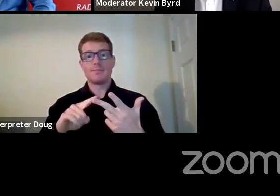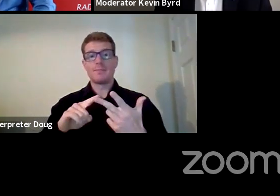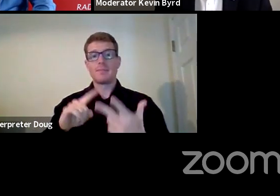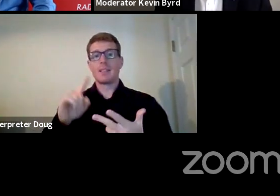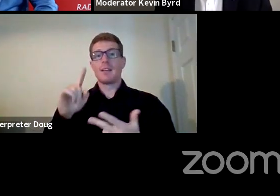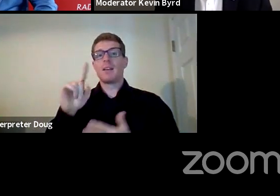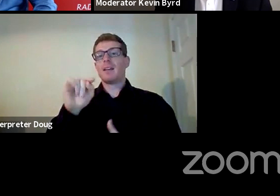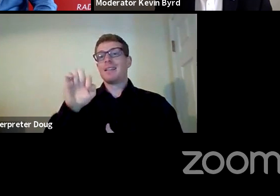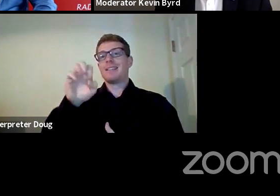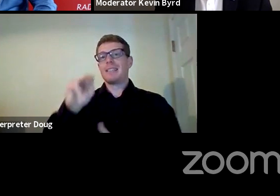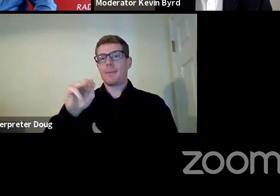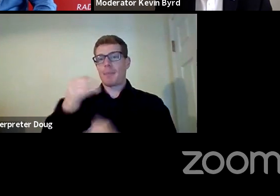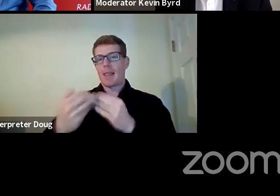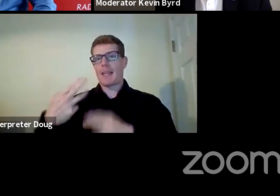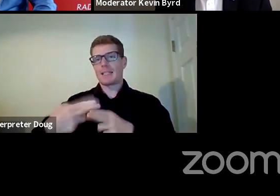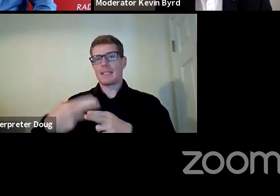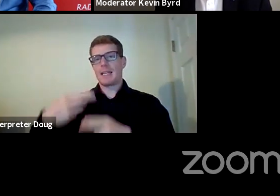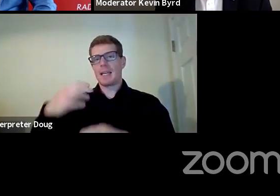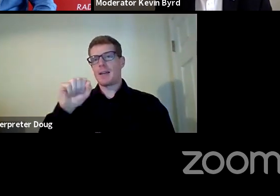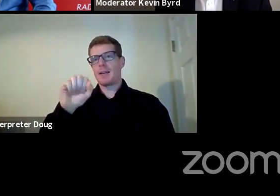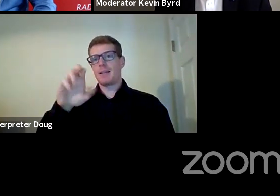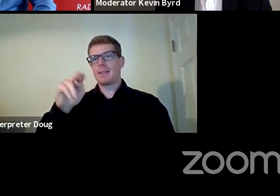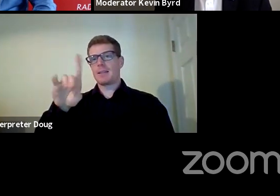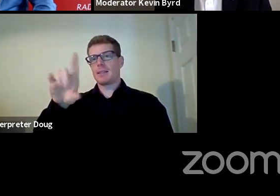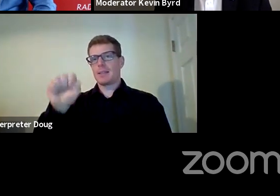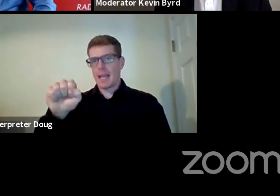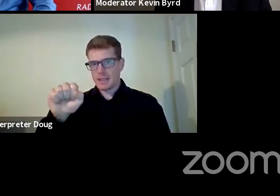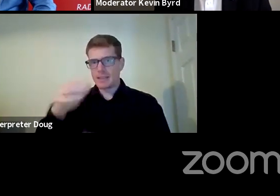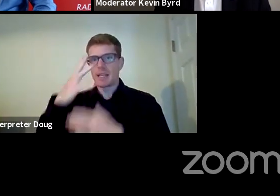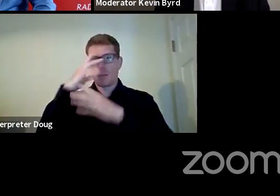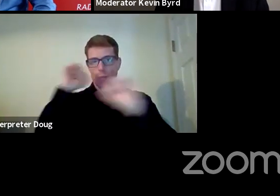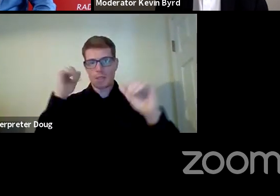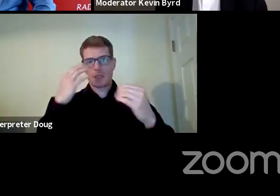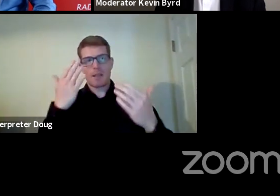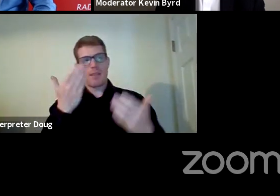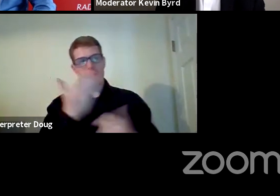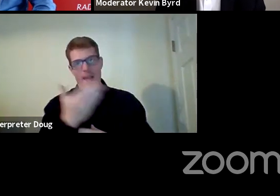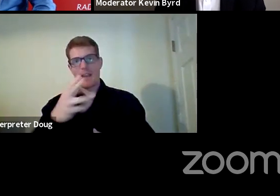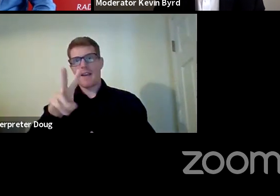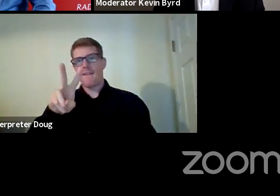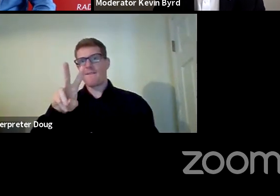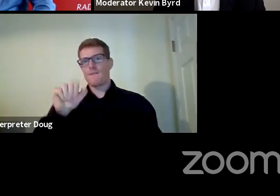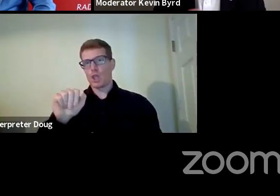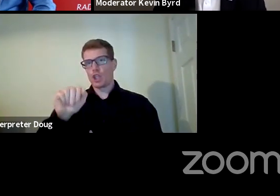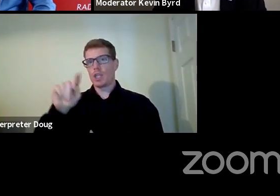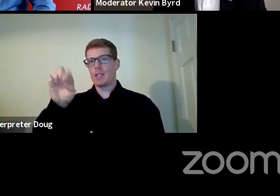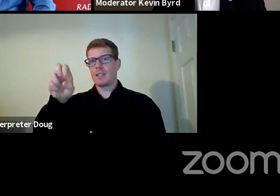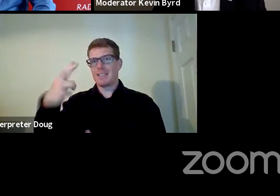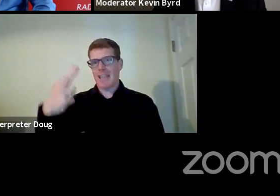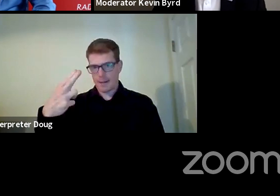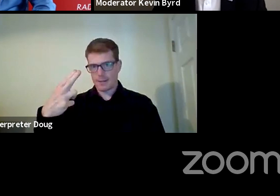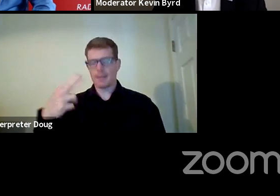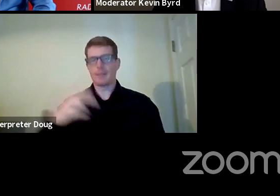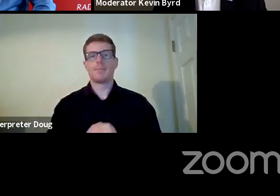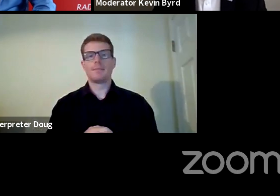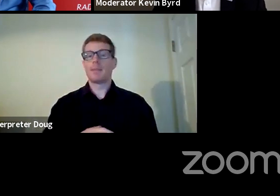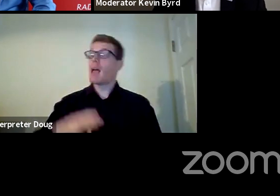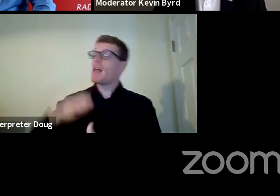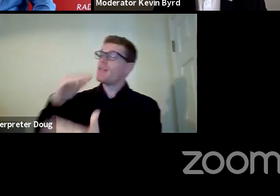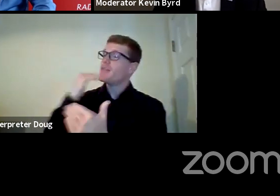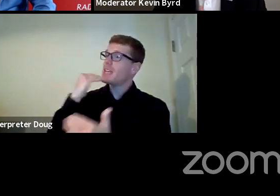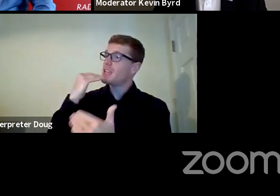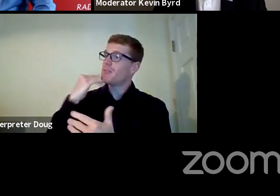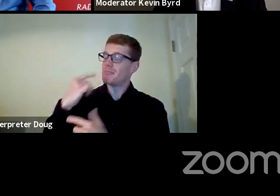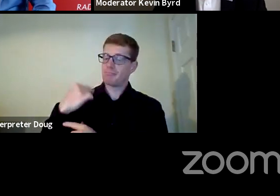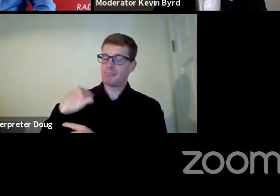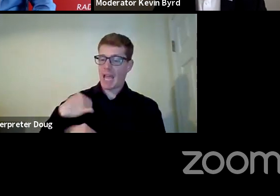Thank you, Kevin. It's great to be here with my colleagues, Pat and Brian. I've been at Virginia Tech since